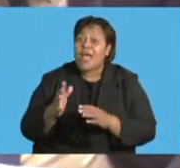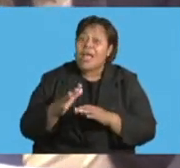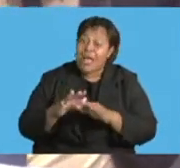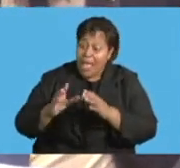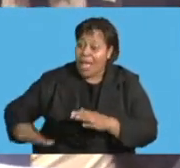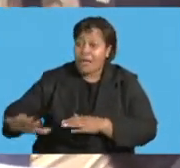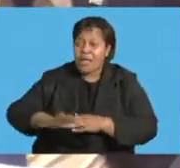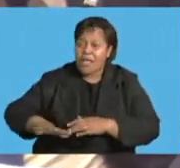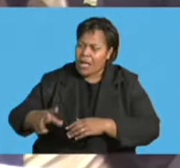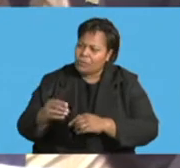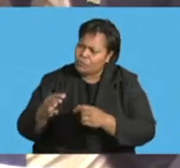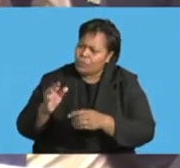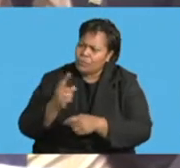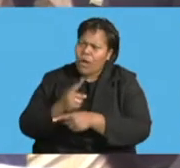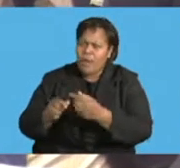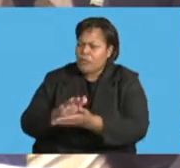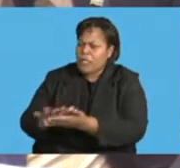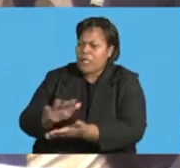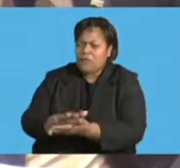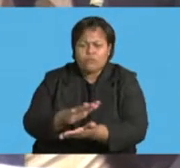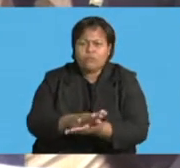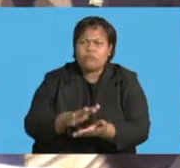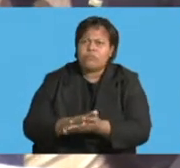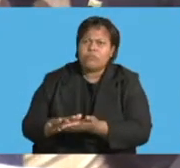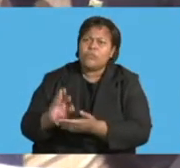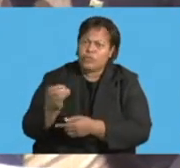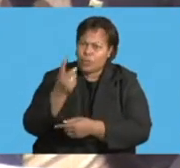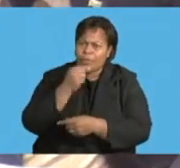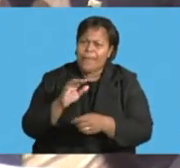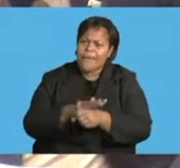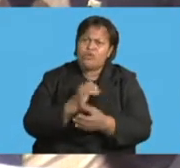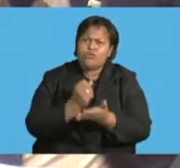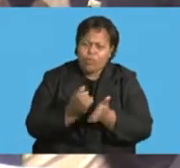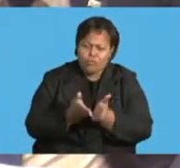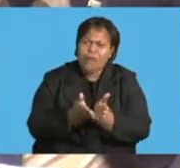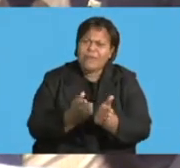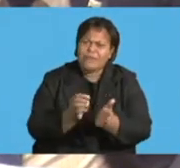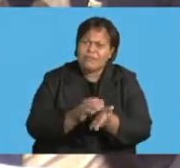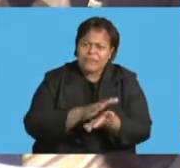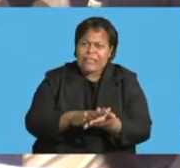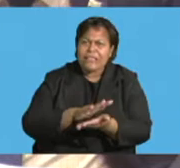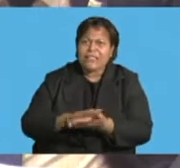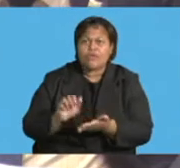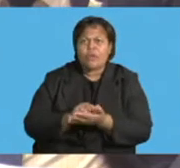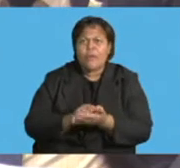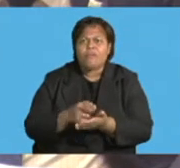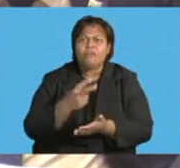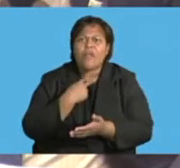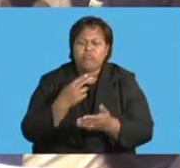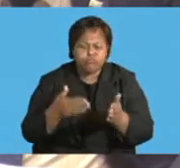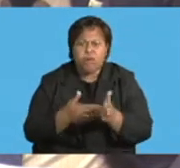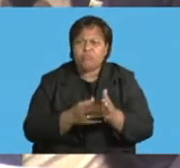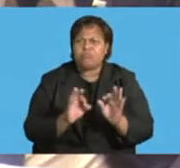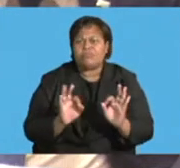in regards to sanitation, ensuring that we are keeping the drains unclogged. We're working hand in hand also with the Ministry of